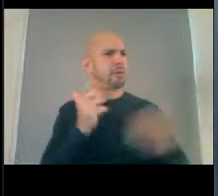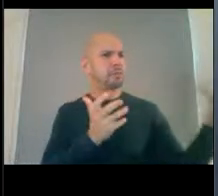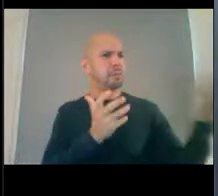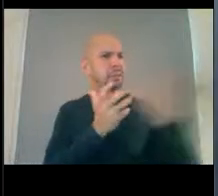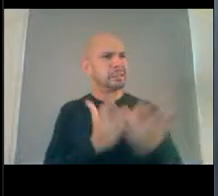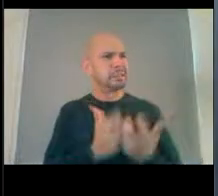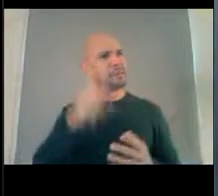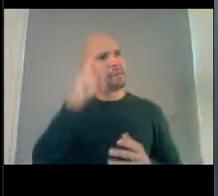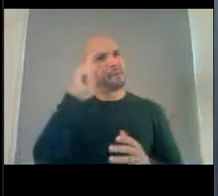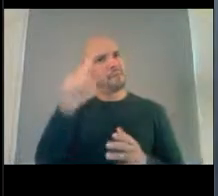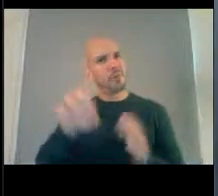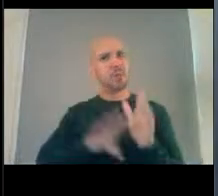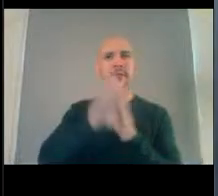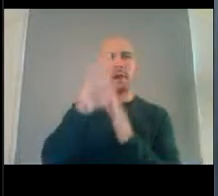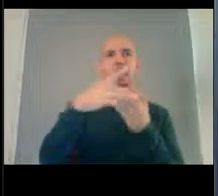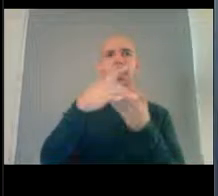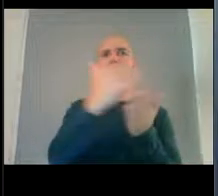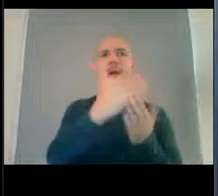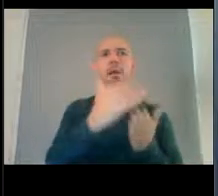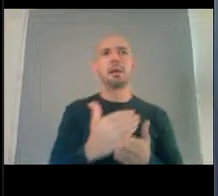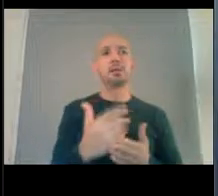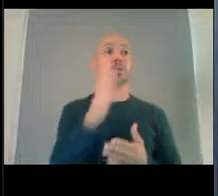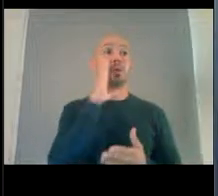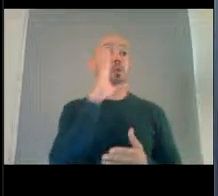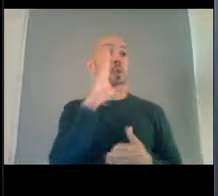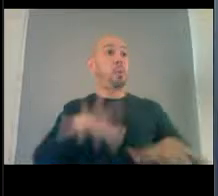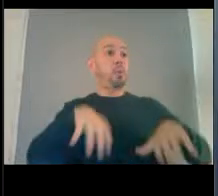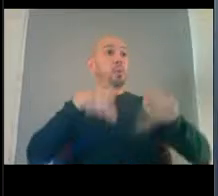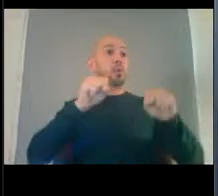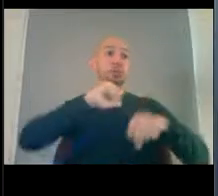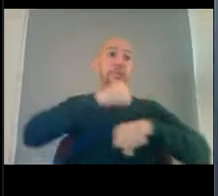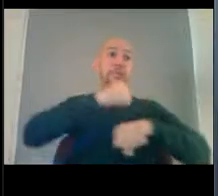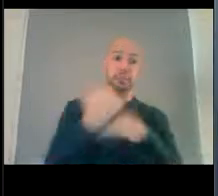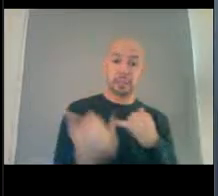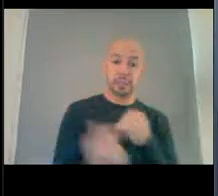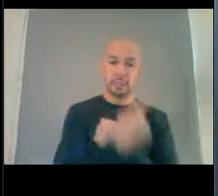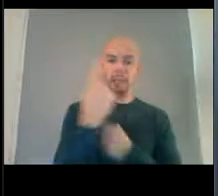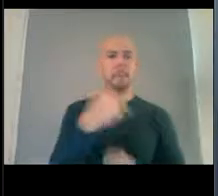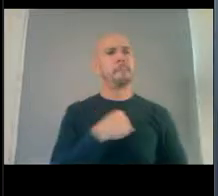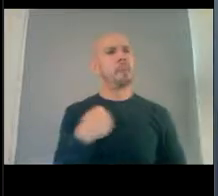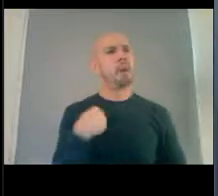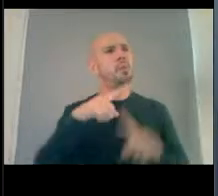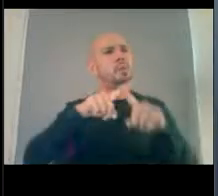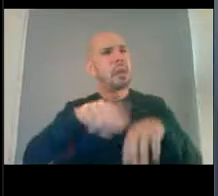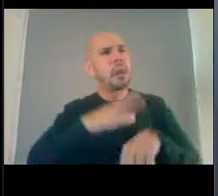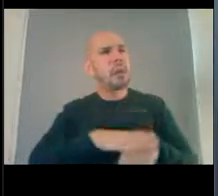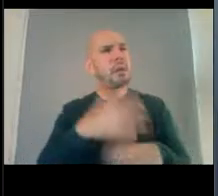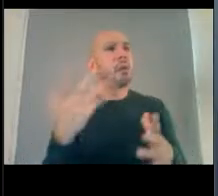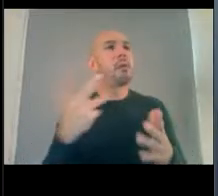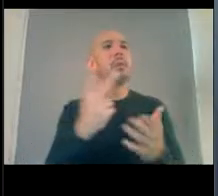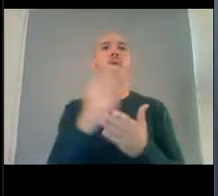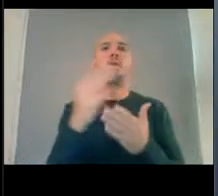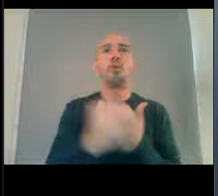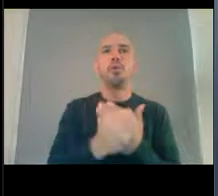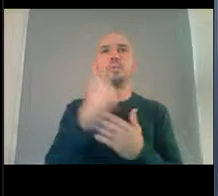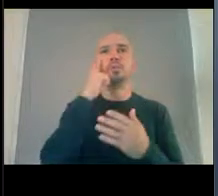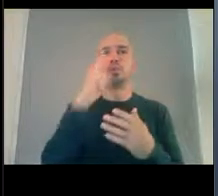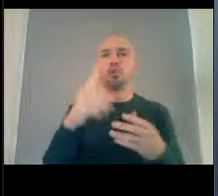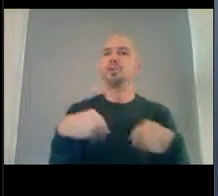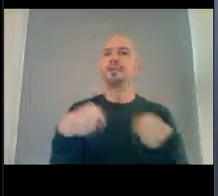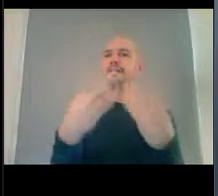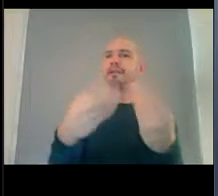development of the guidelines that are proposed for adoption today our members rely on competitive programs to deliver a variety of critical projects